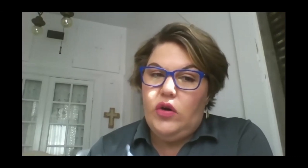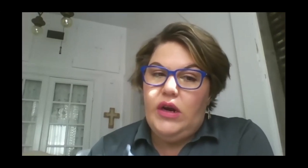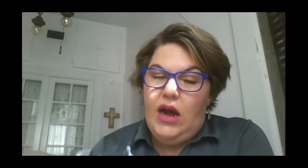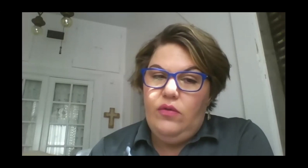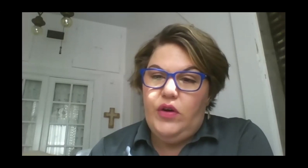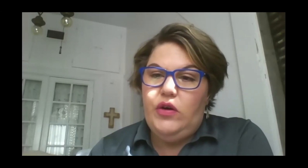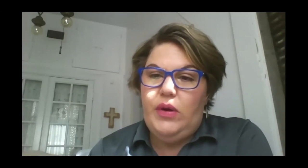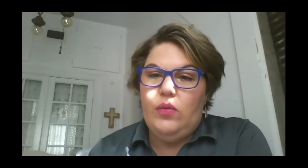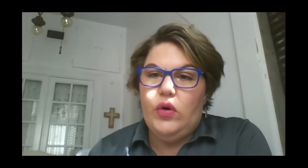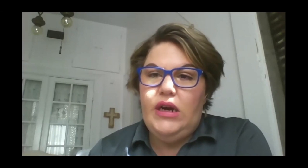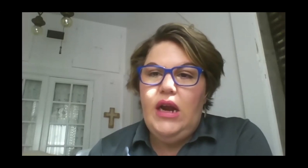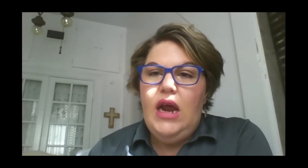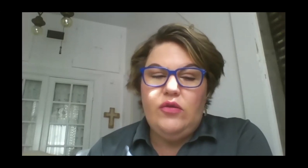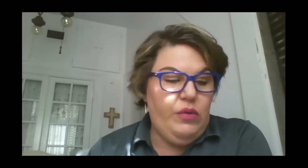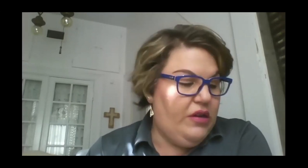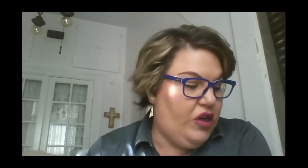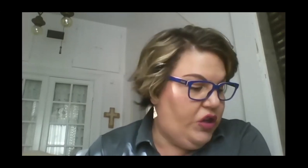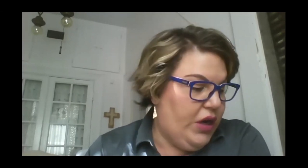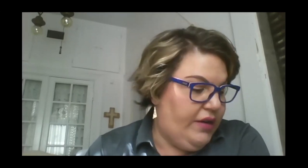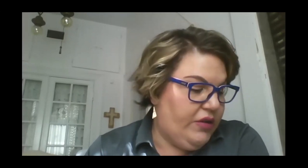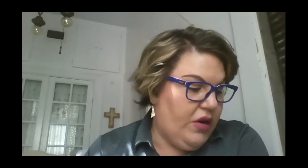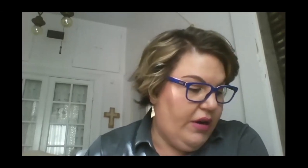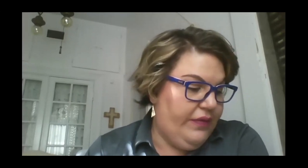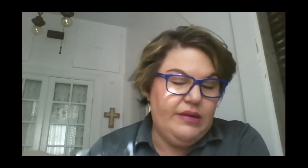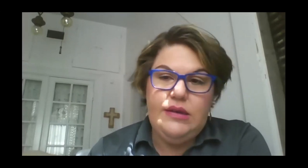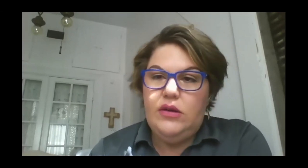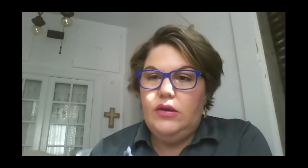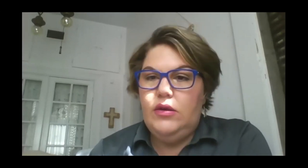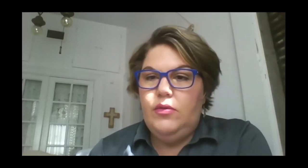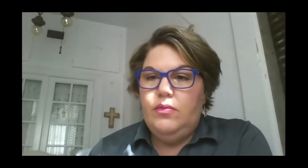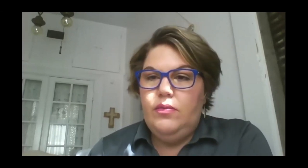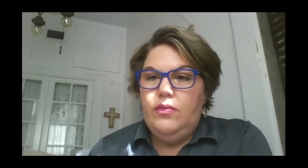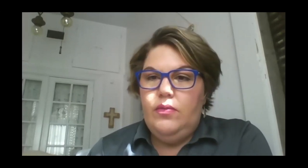for your account for you to be awarded. So I would suggest you contact our office.